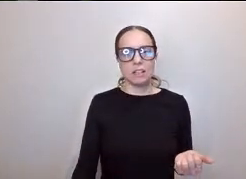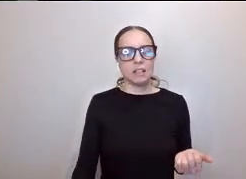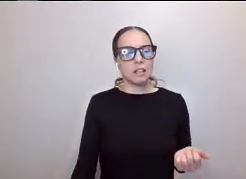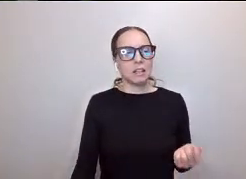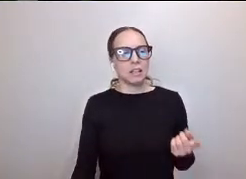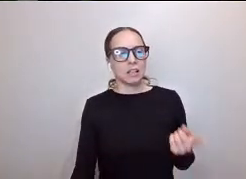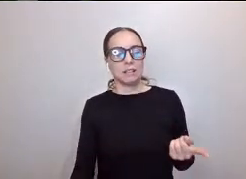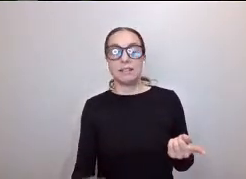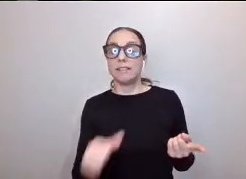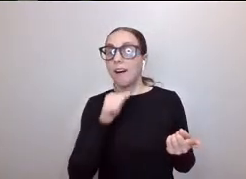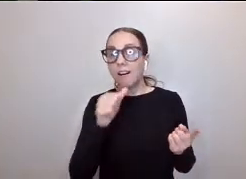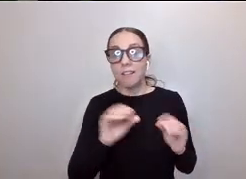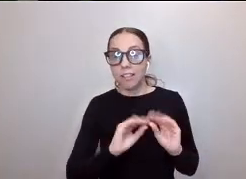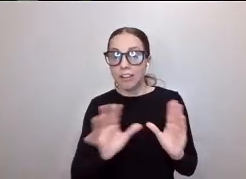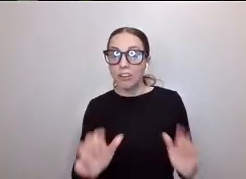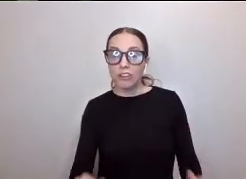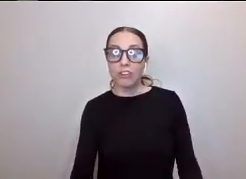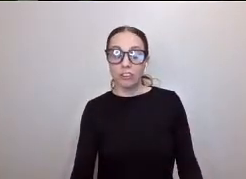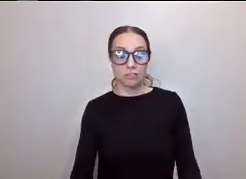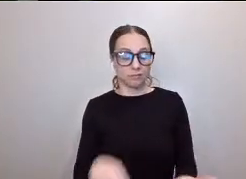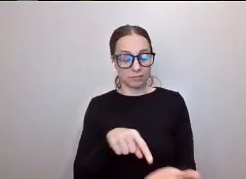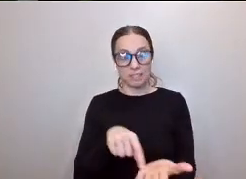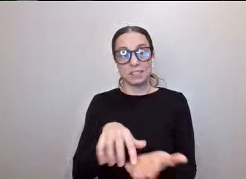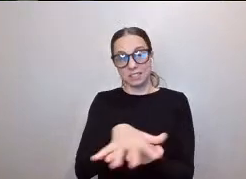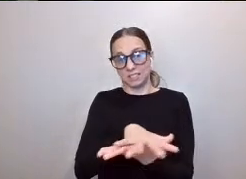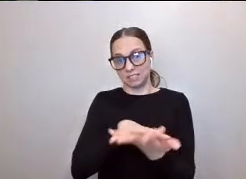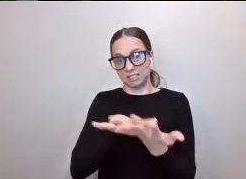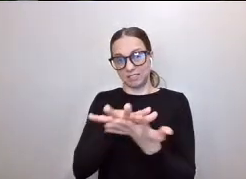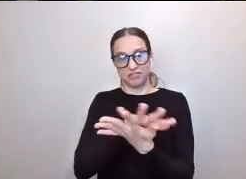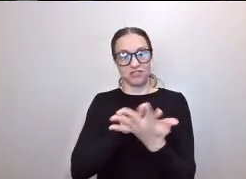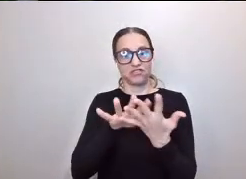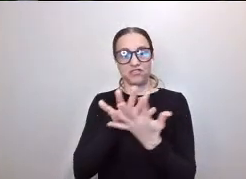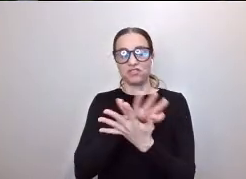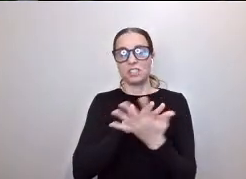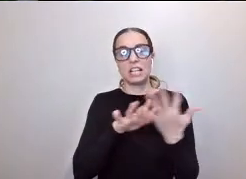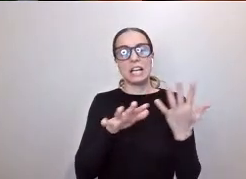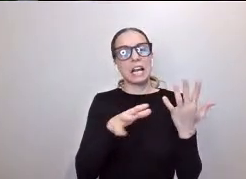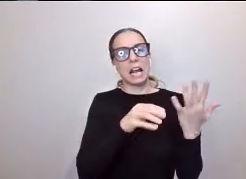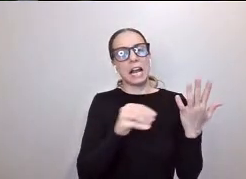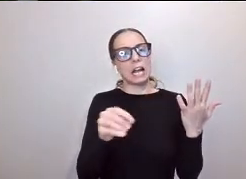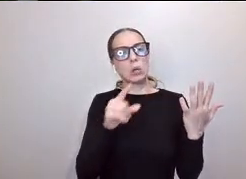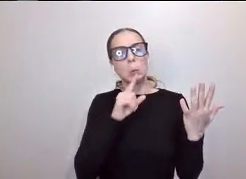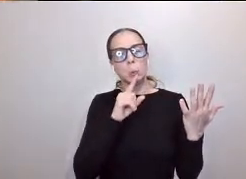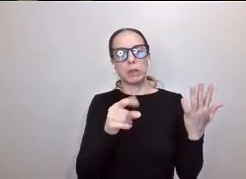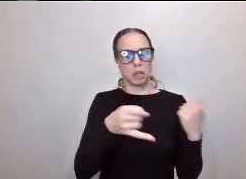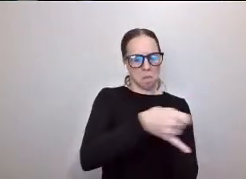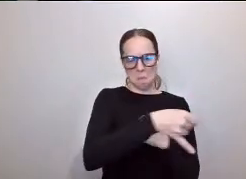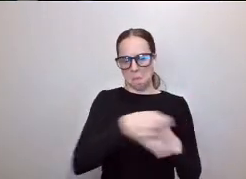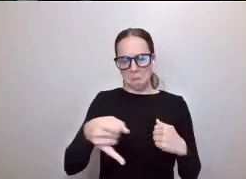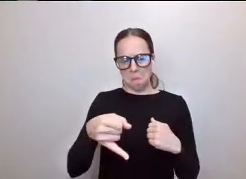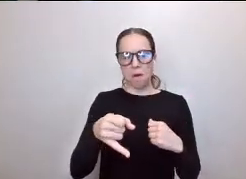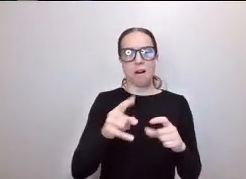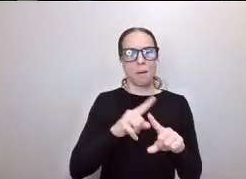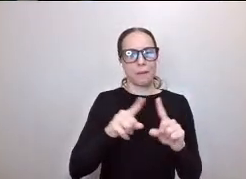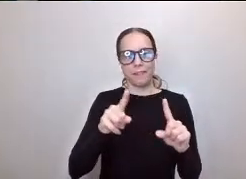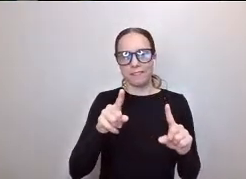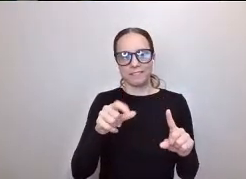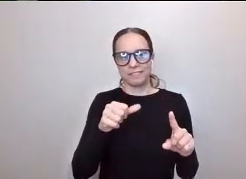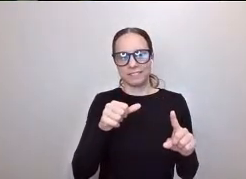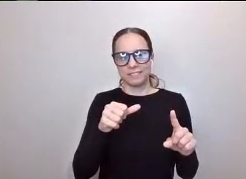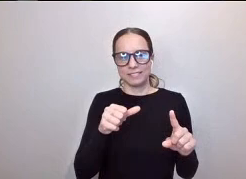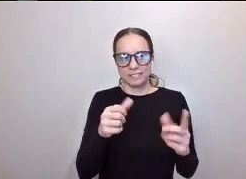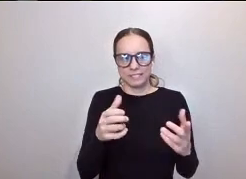narrative, and it's really drawing an unnecessary line in the sand when we actually look at the dollar and the cents, the amount of people,